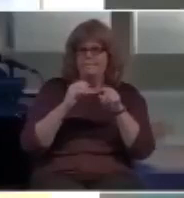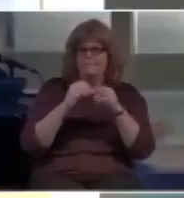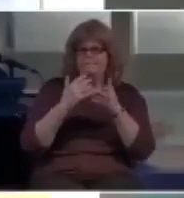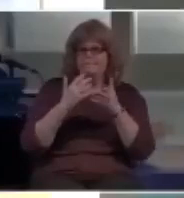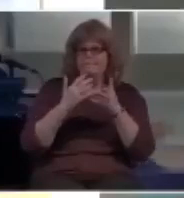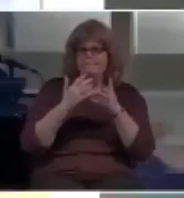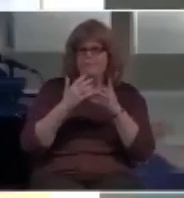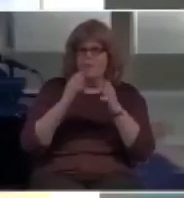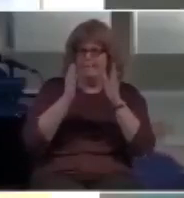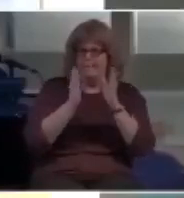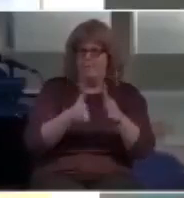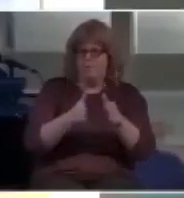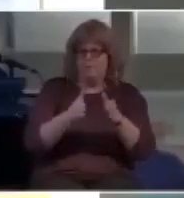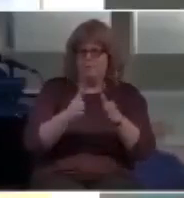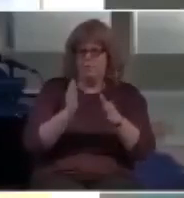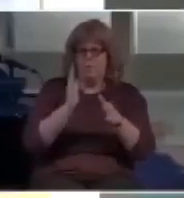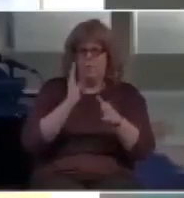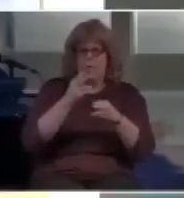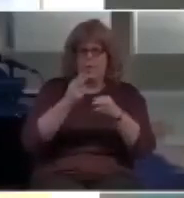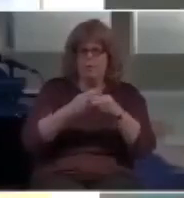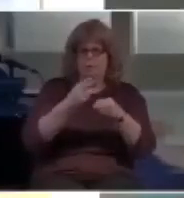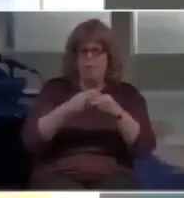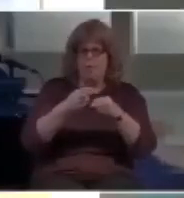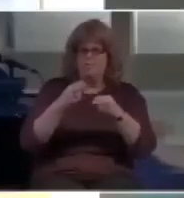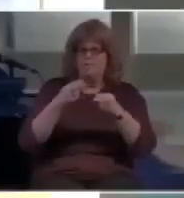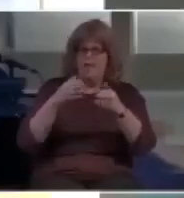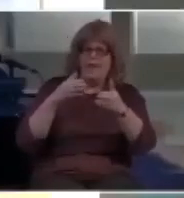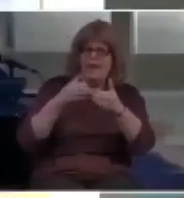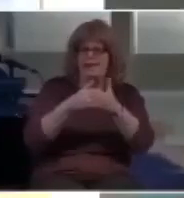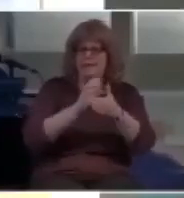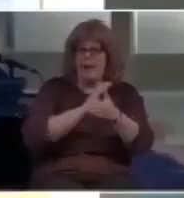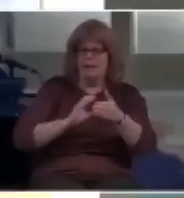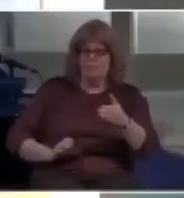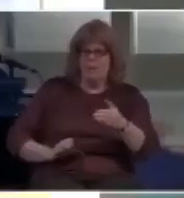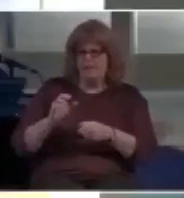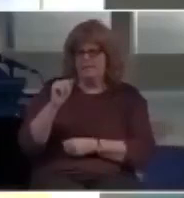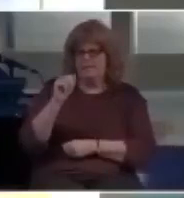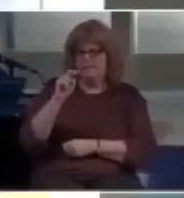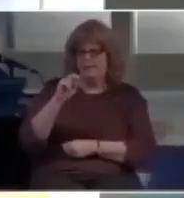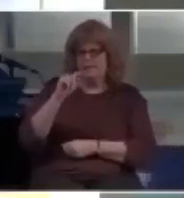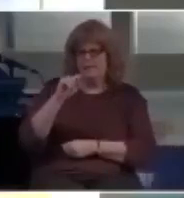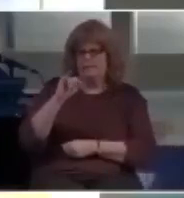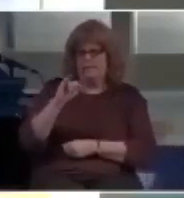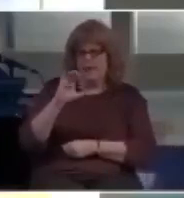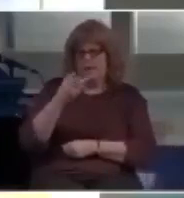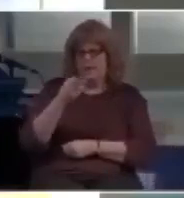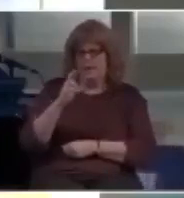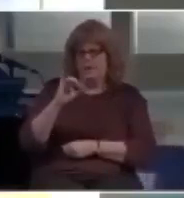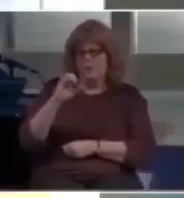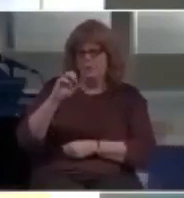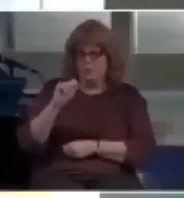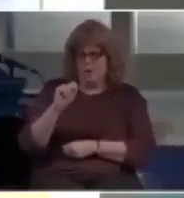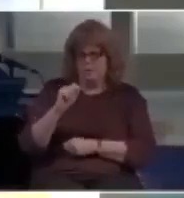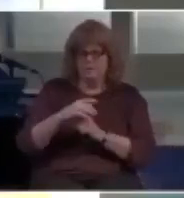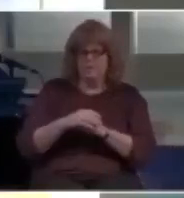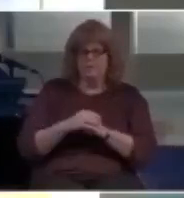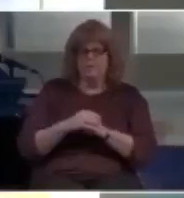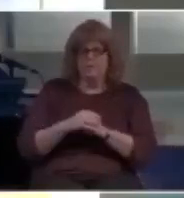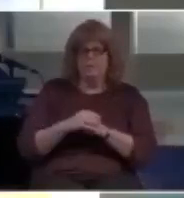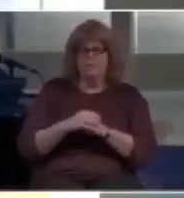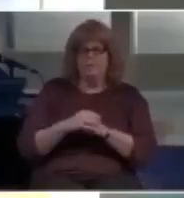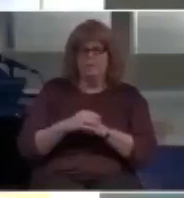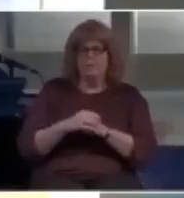of the person we call the Antichrist. Now, just by way of further introduction to